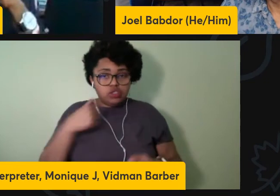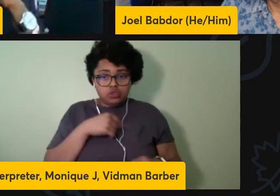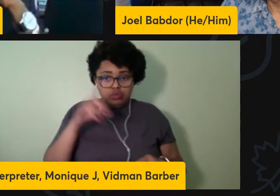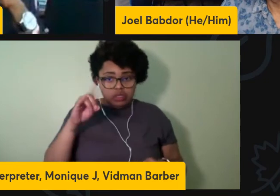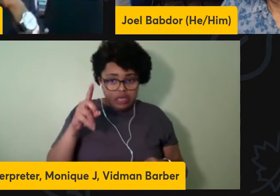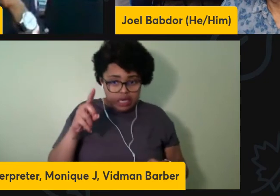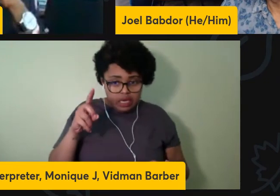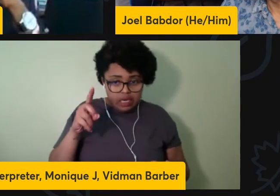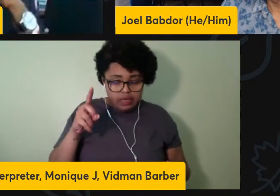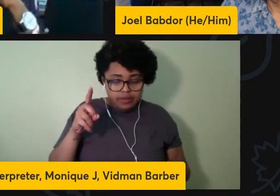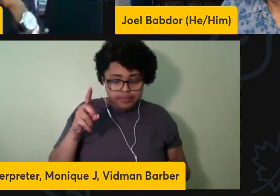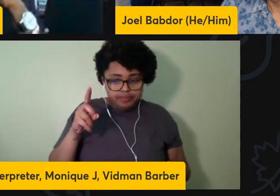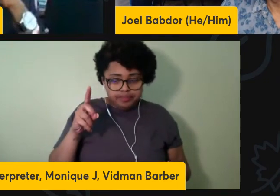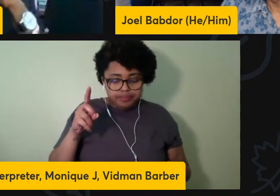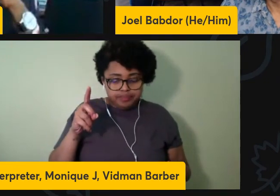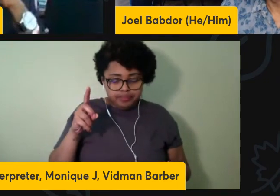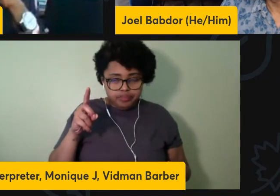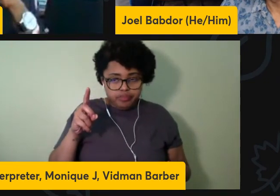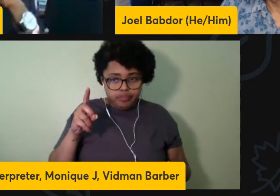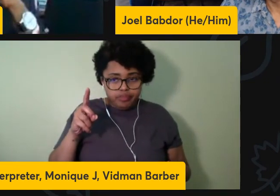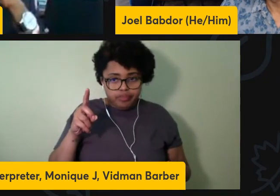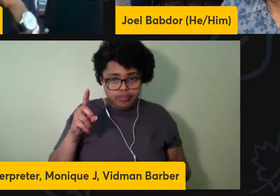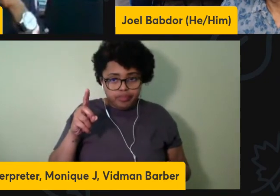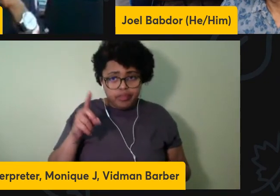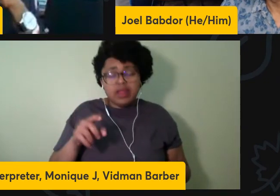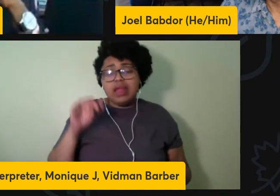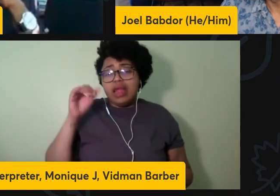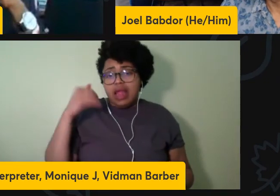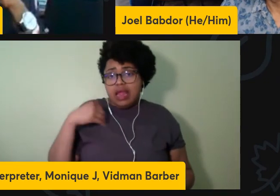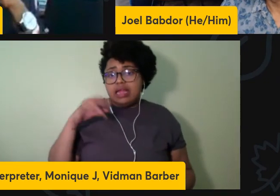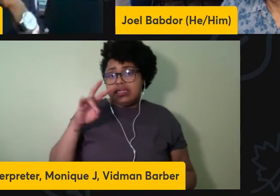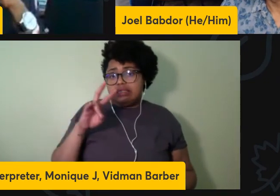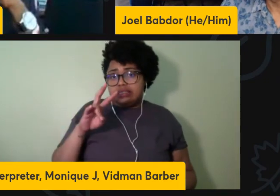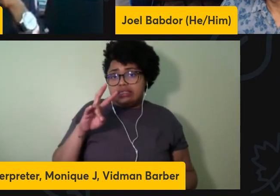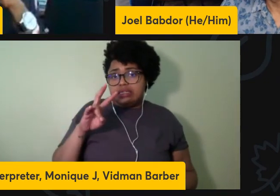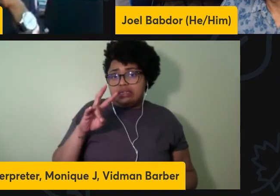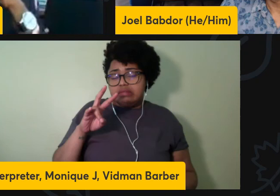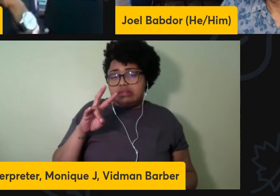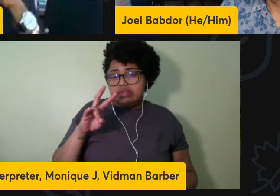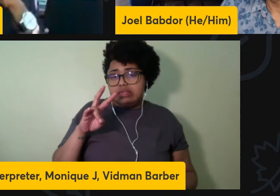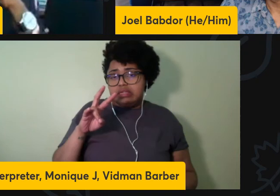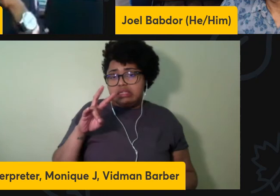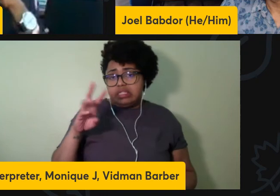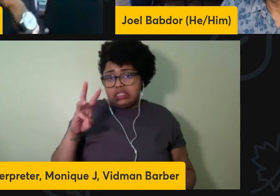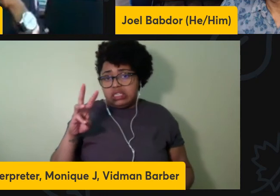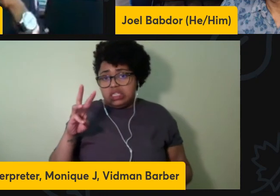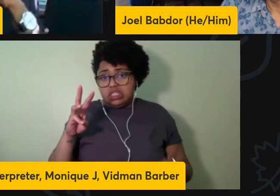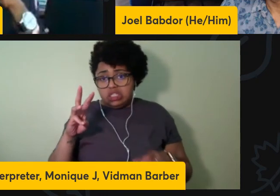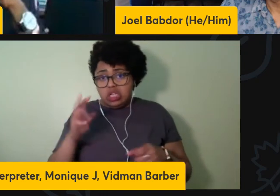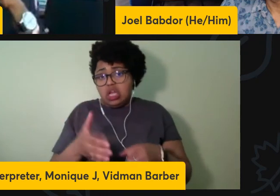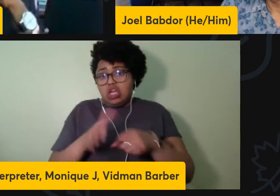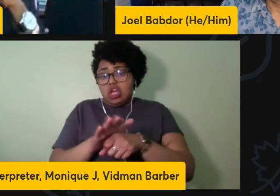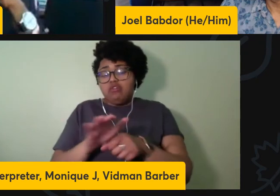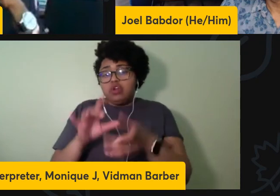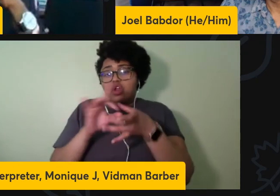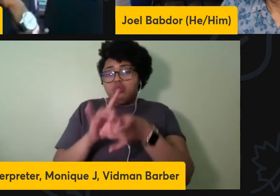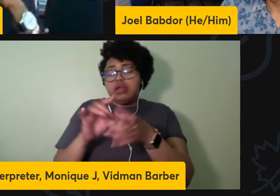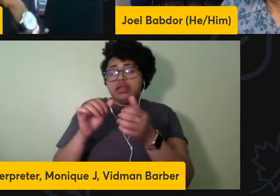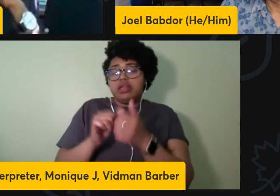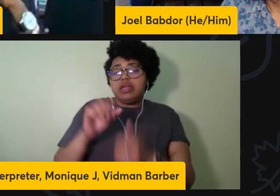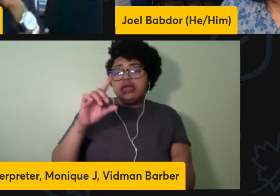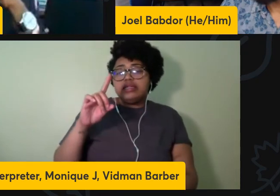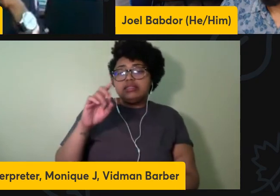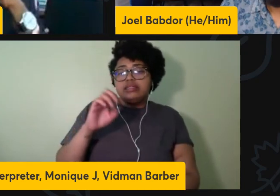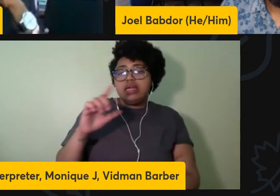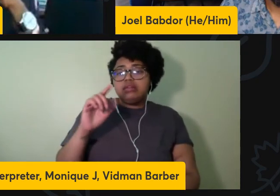had 70% coverage of the Delta variant. So which shows that it's promising that we have a level of effectiveness against the